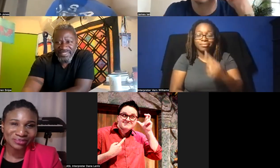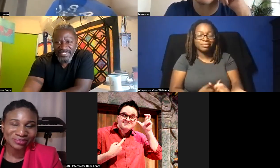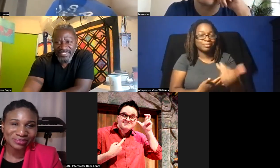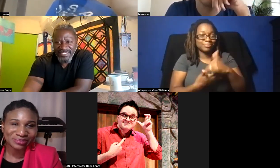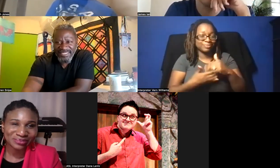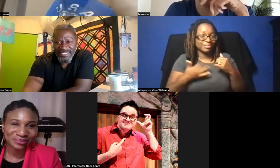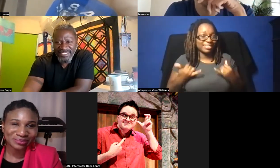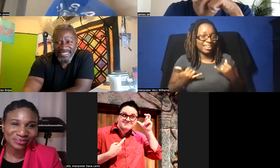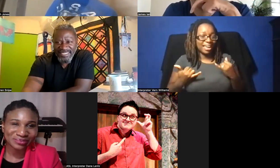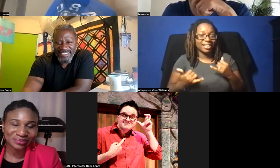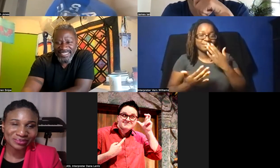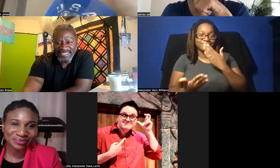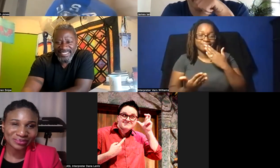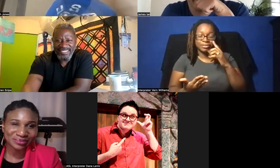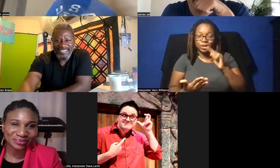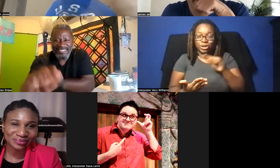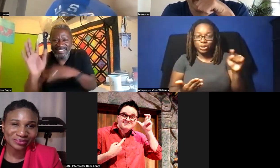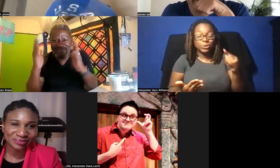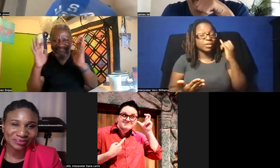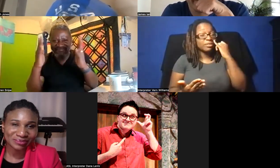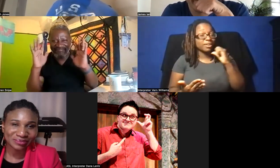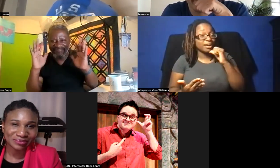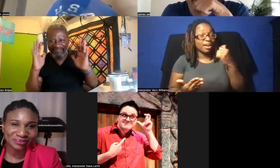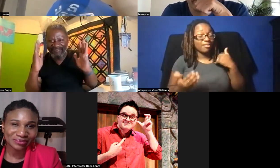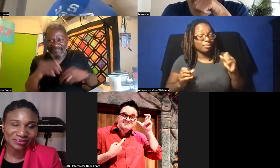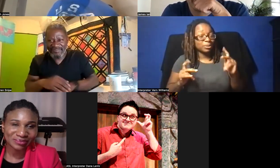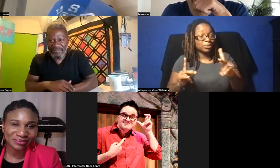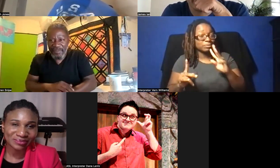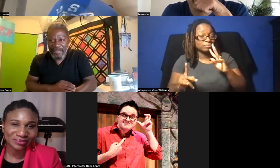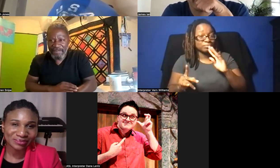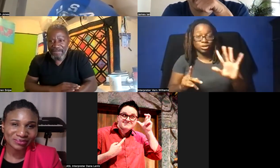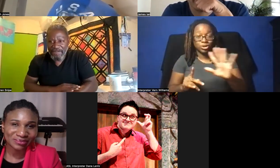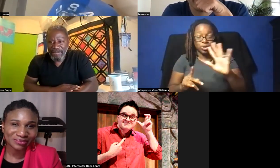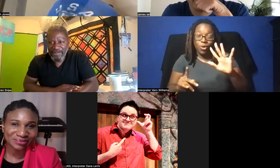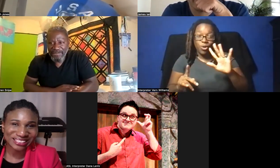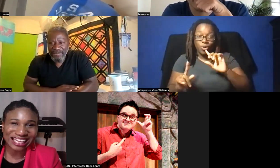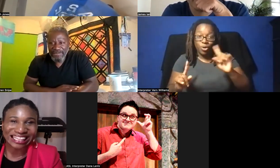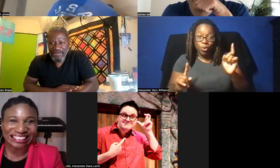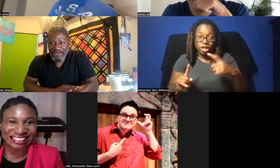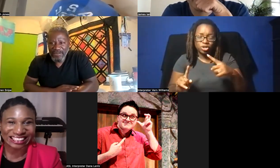so grateful for you. And if we didn't get to your question, you know, DM somebody. I'm sure they'll answer you.